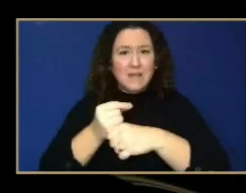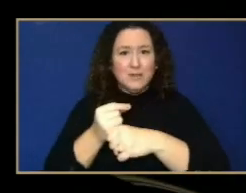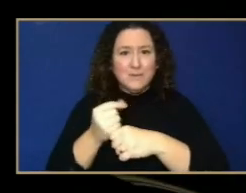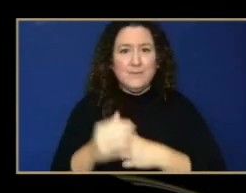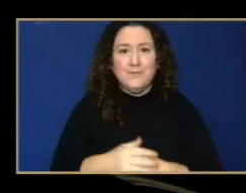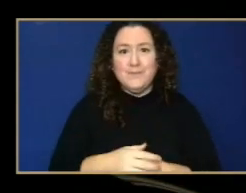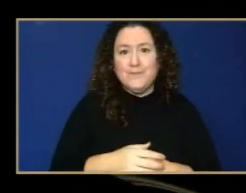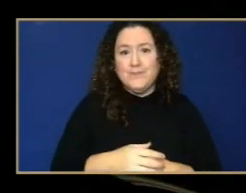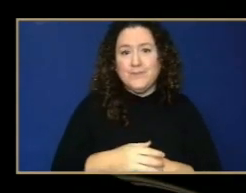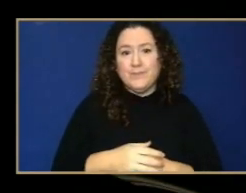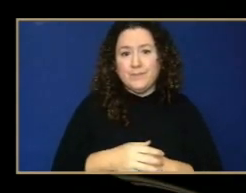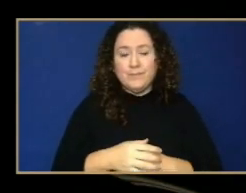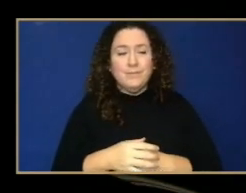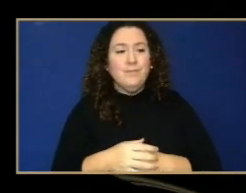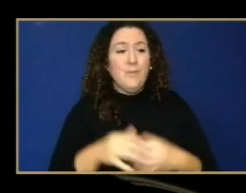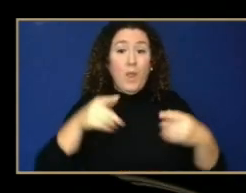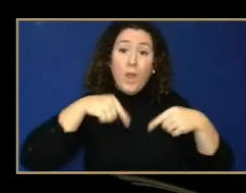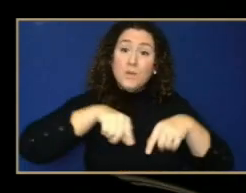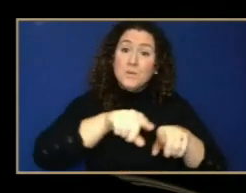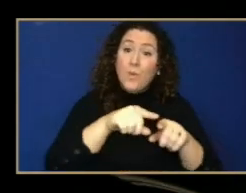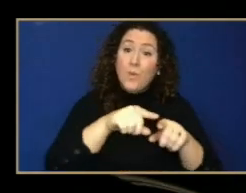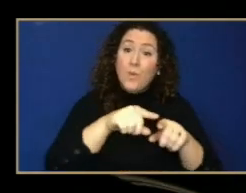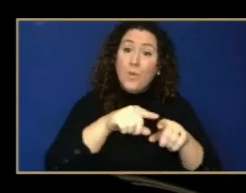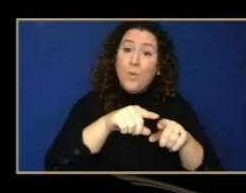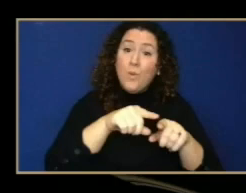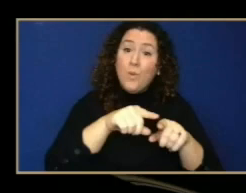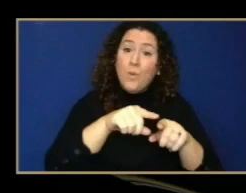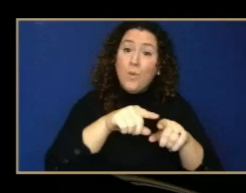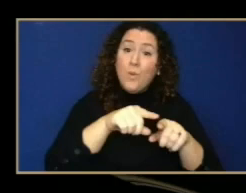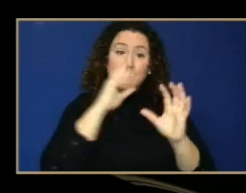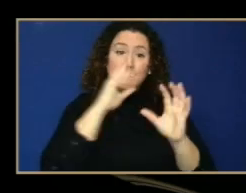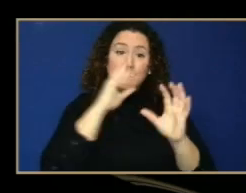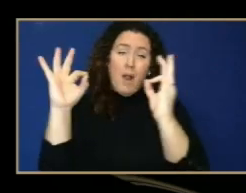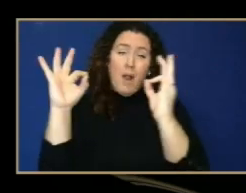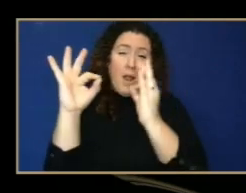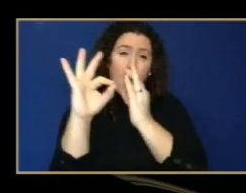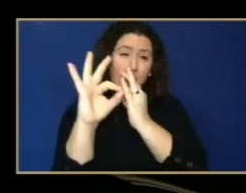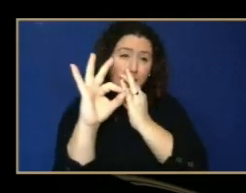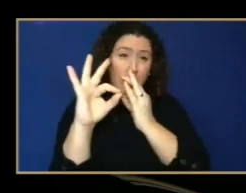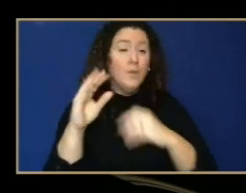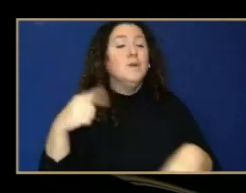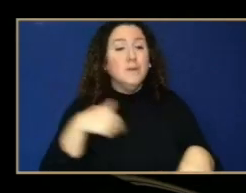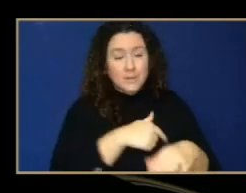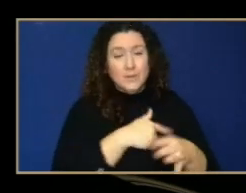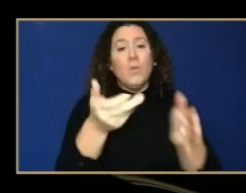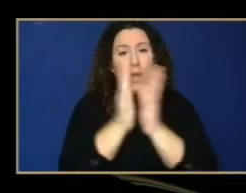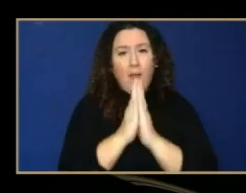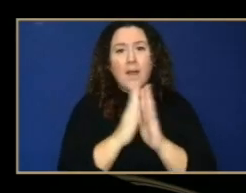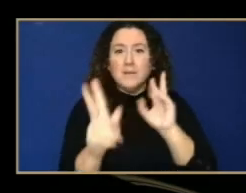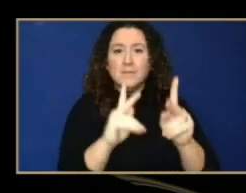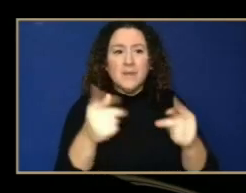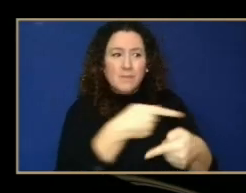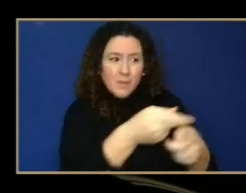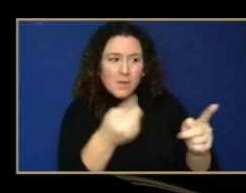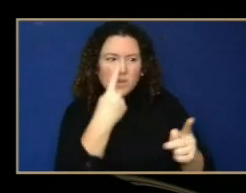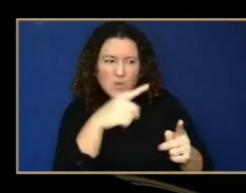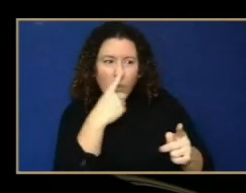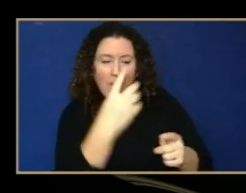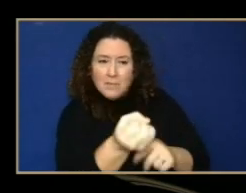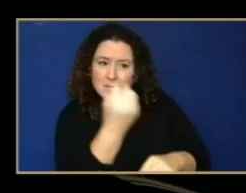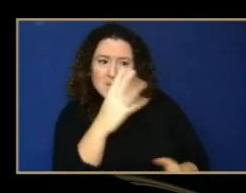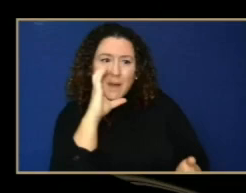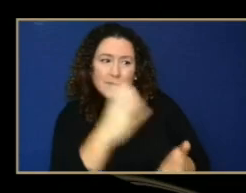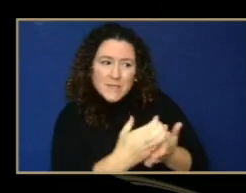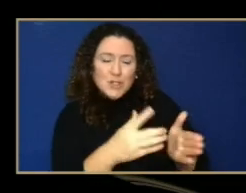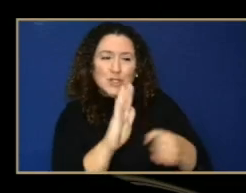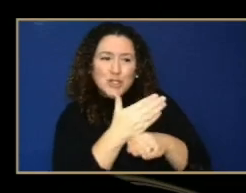actually asked the public to send us in their photos of Saturn and Jupiter. So while we play through some of these awesome submissions, could you share